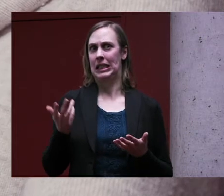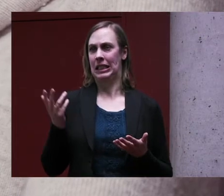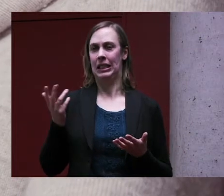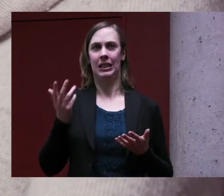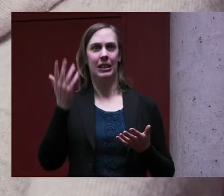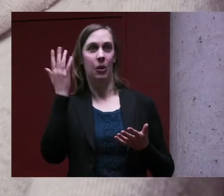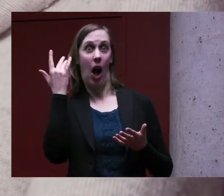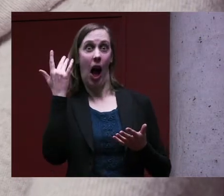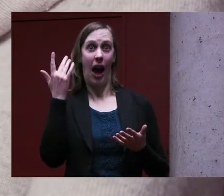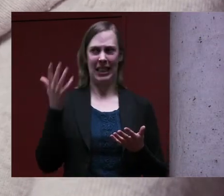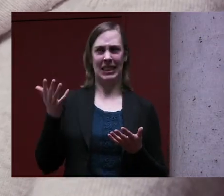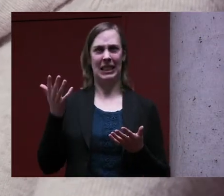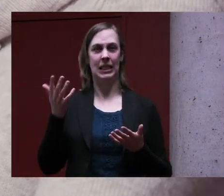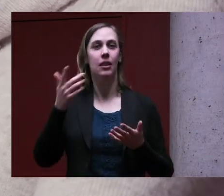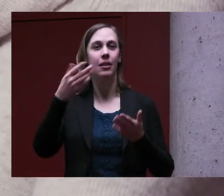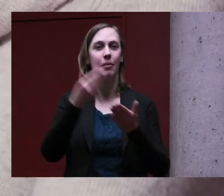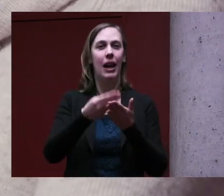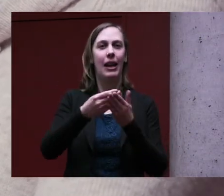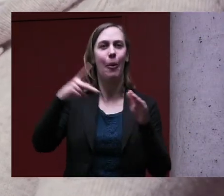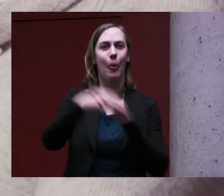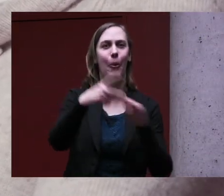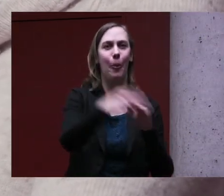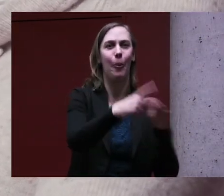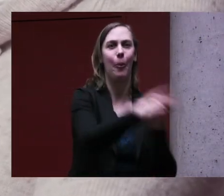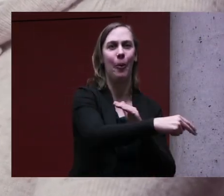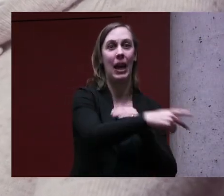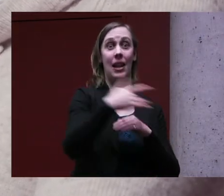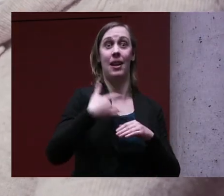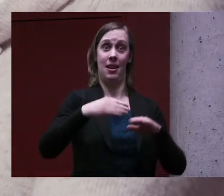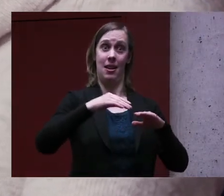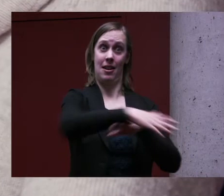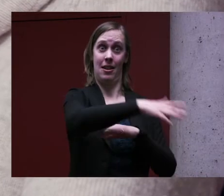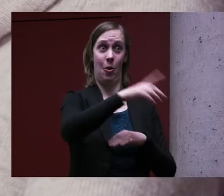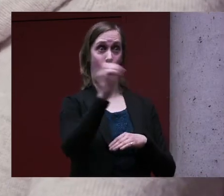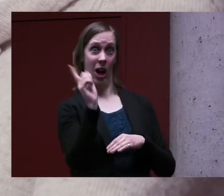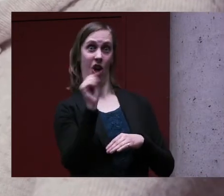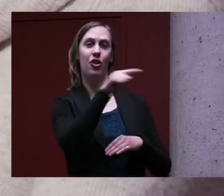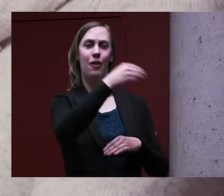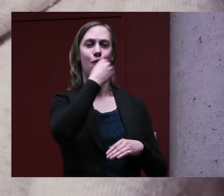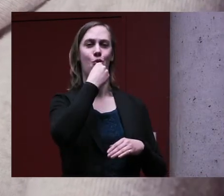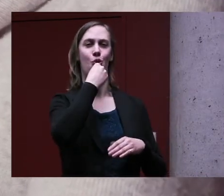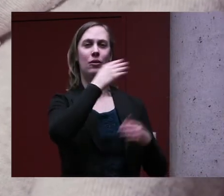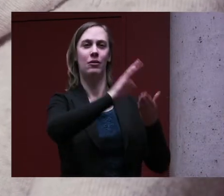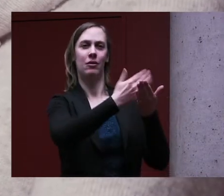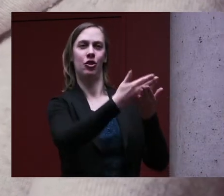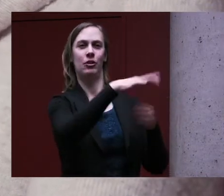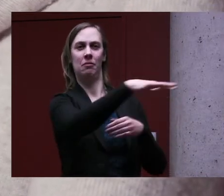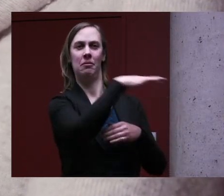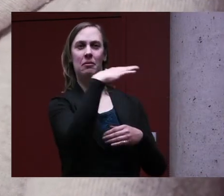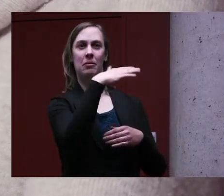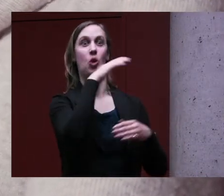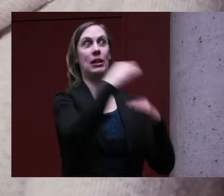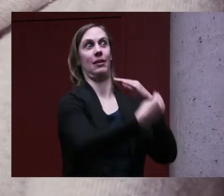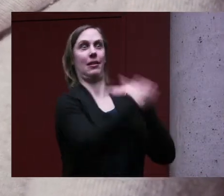Because budget cuts tend to be felt by food services, therefore the residents,